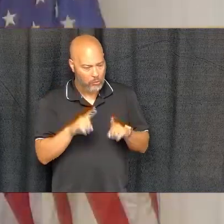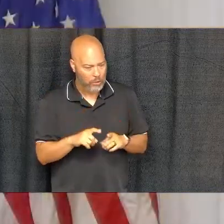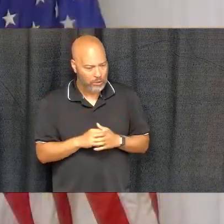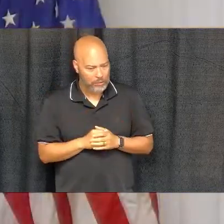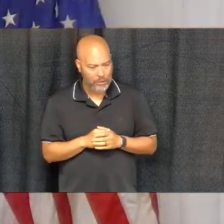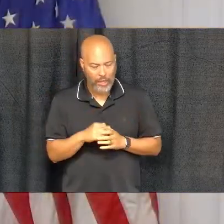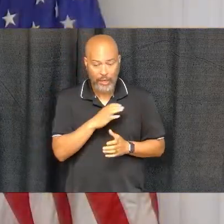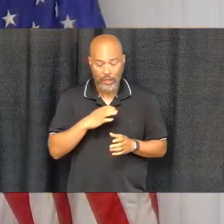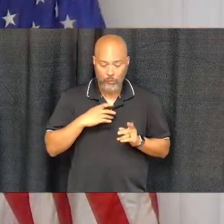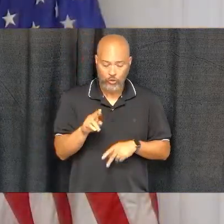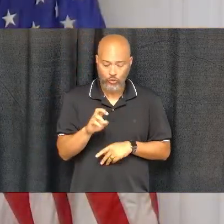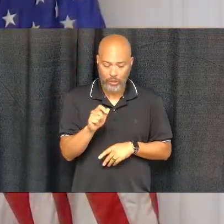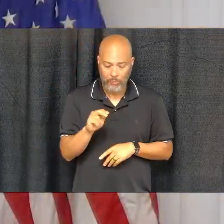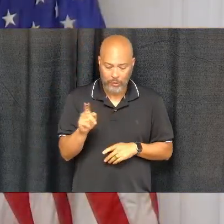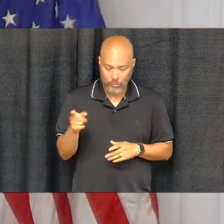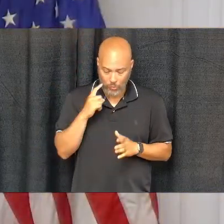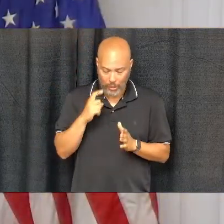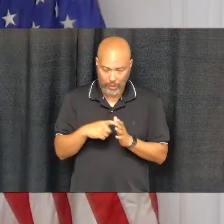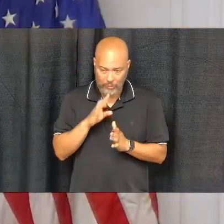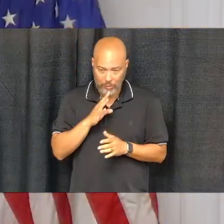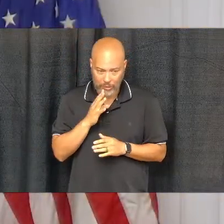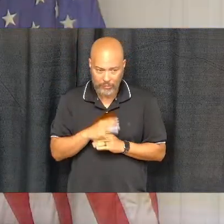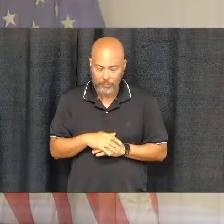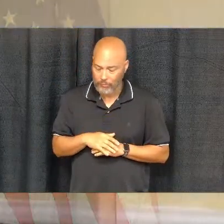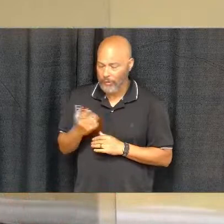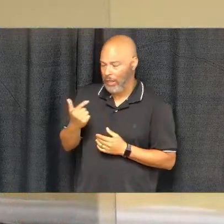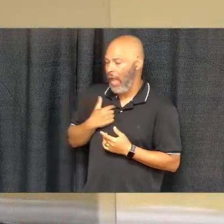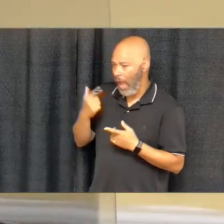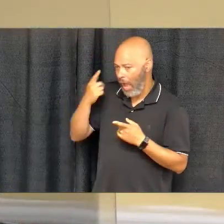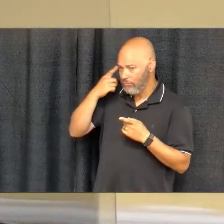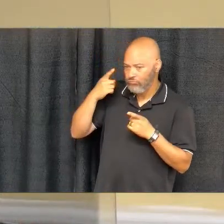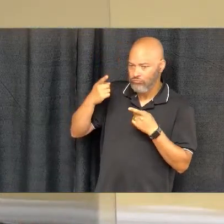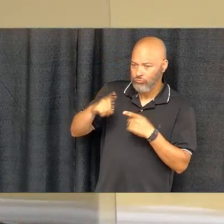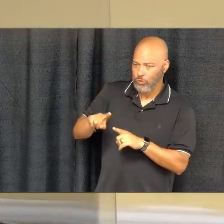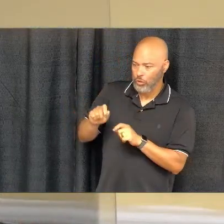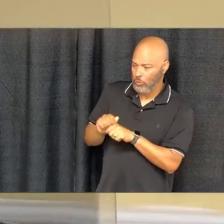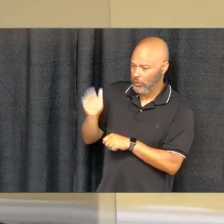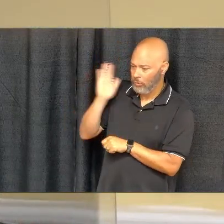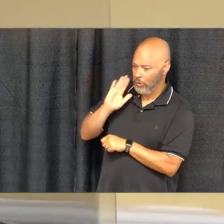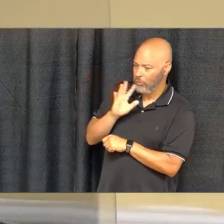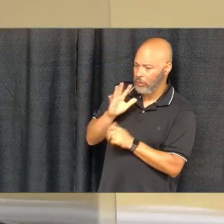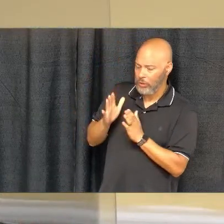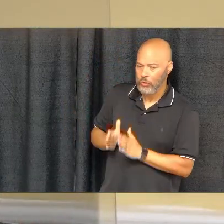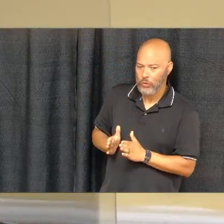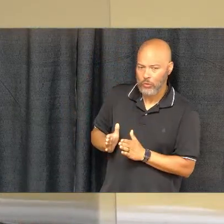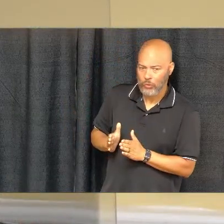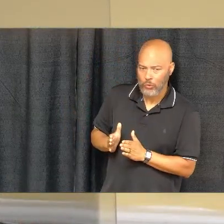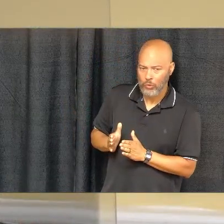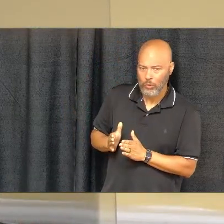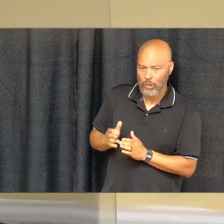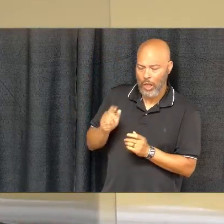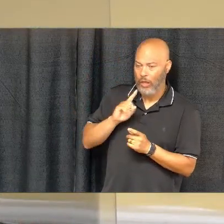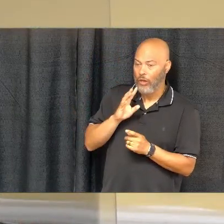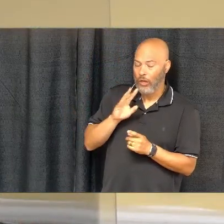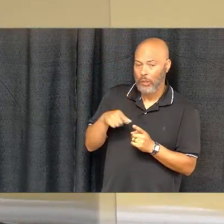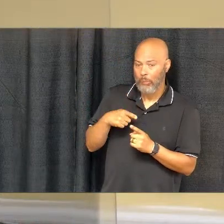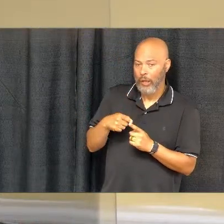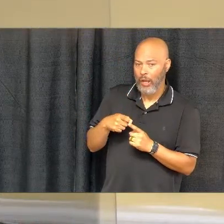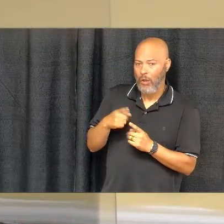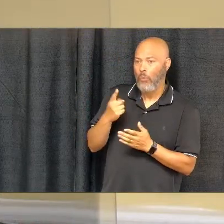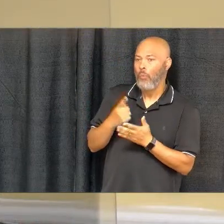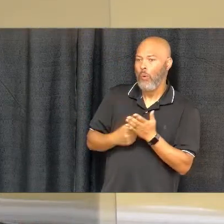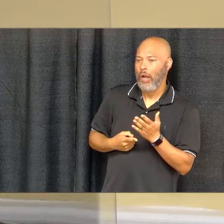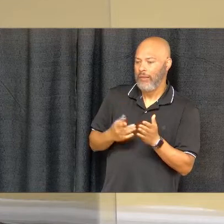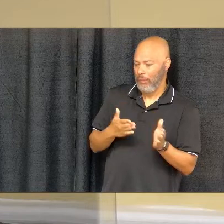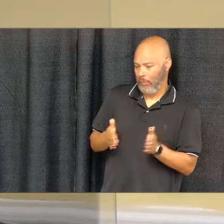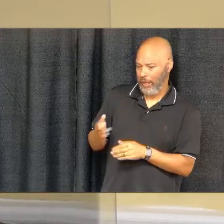Councilperson Streetman, you're recognized. Thank you, Mayor. I actually am in agreement with my fellow council member that in regard to what is